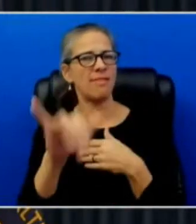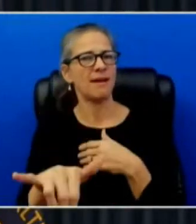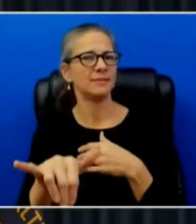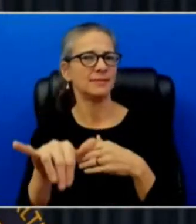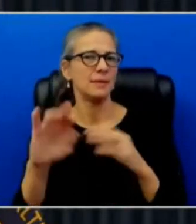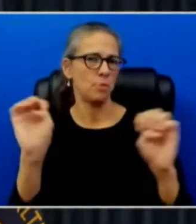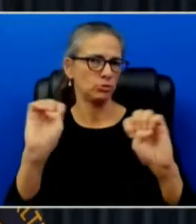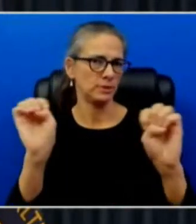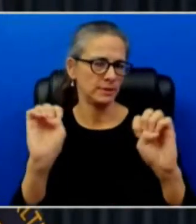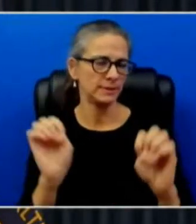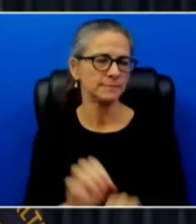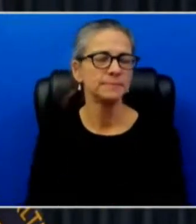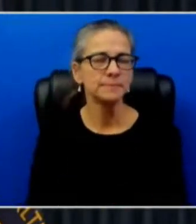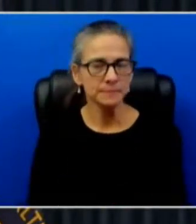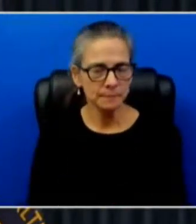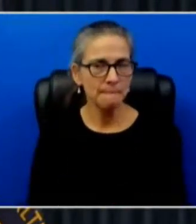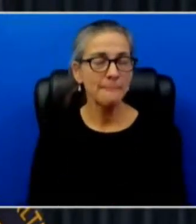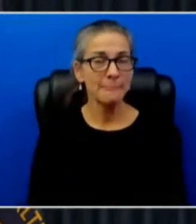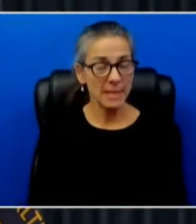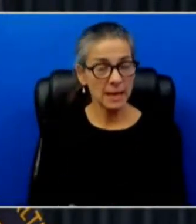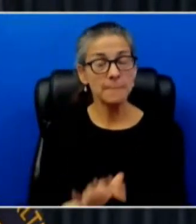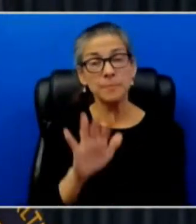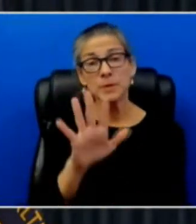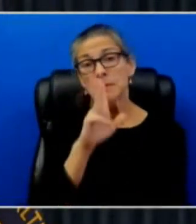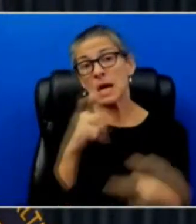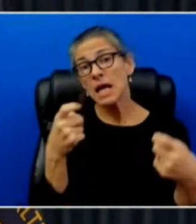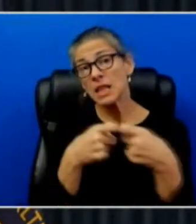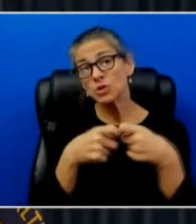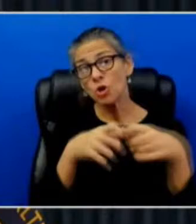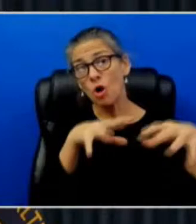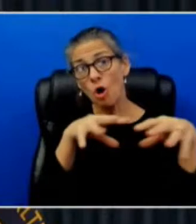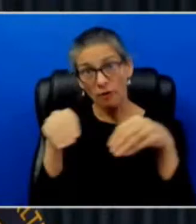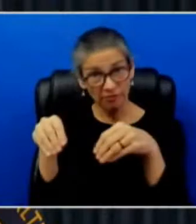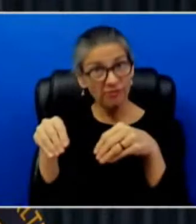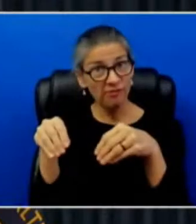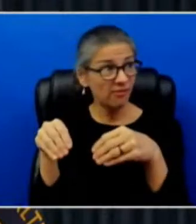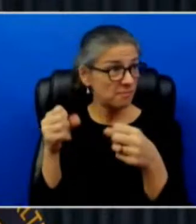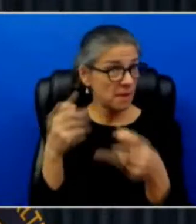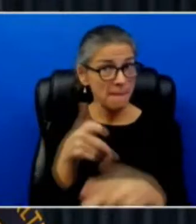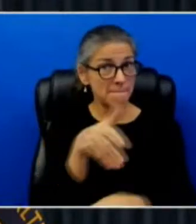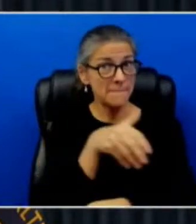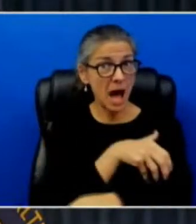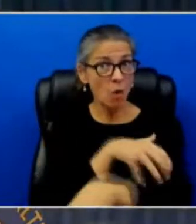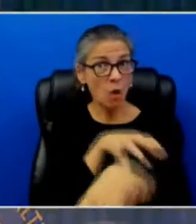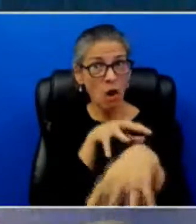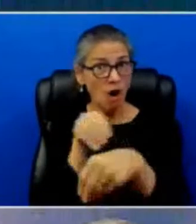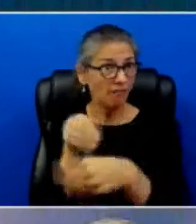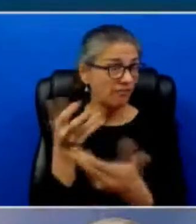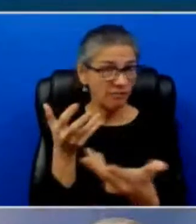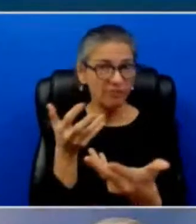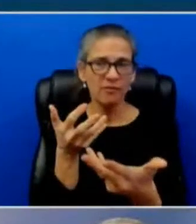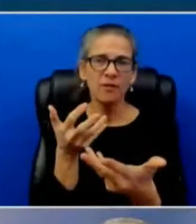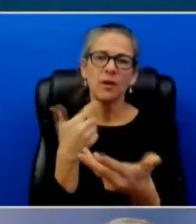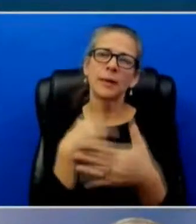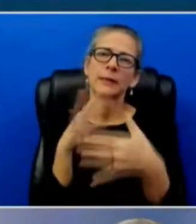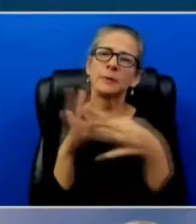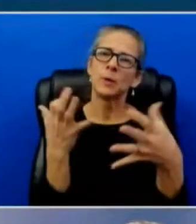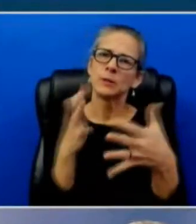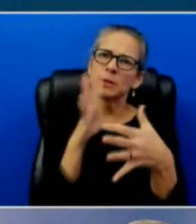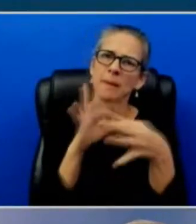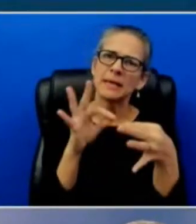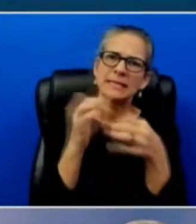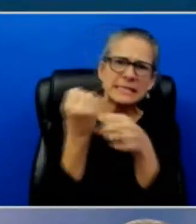some safety things in the emergency management business, we talk about safety and preparing for these events and continually trying to